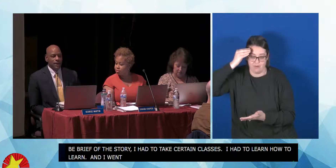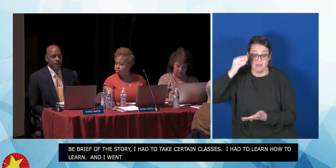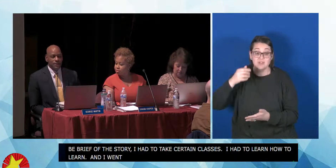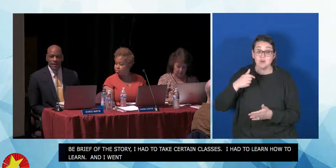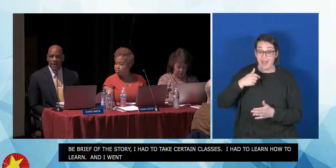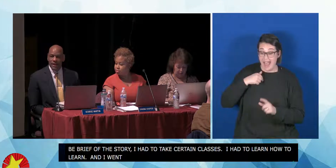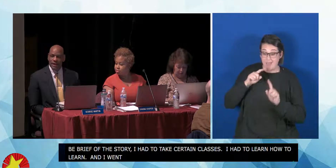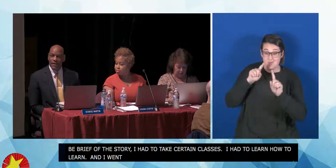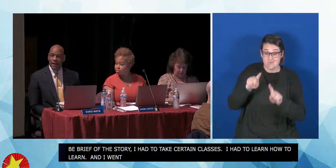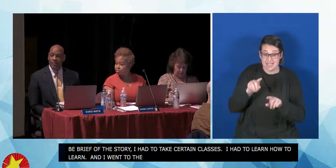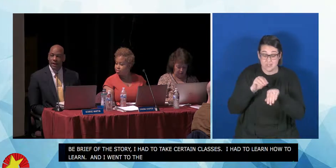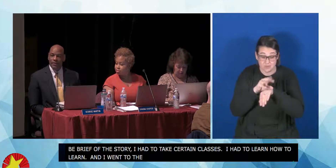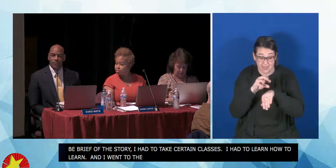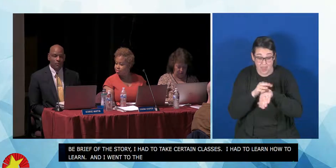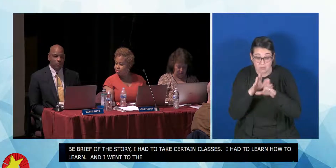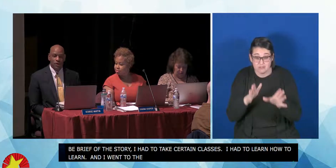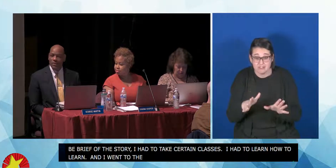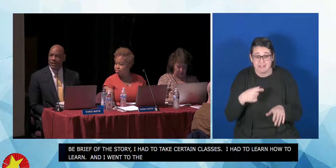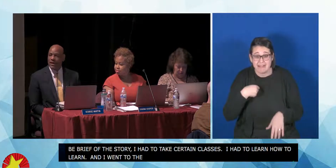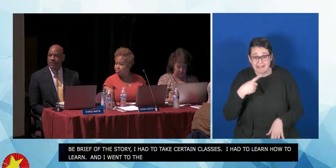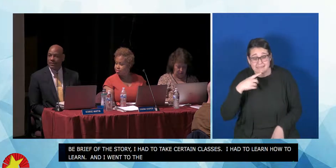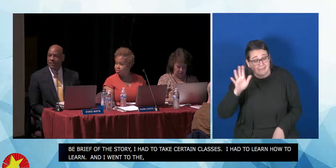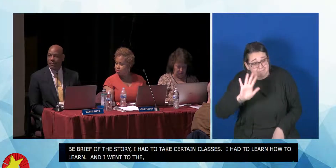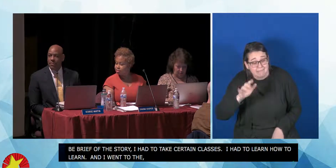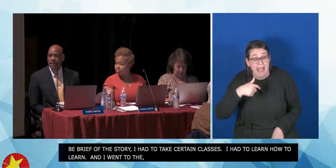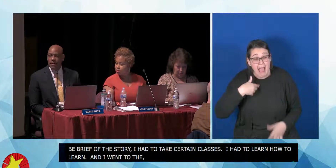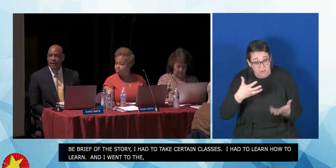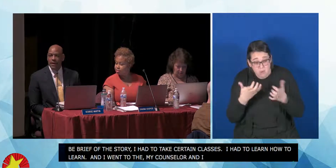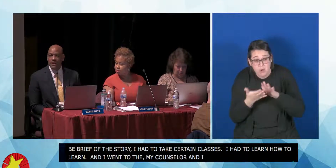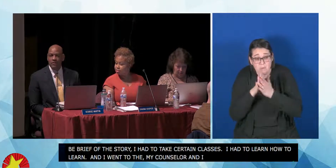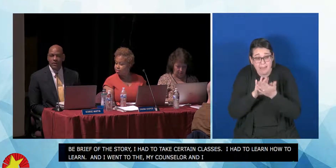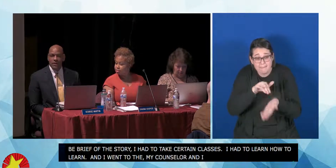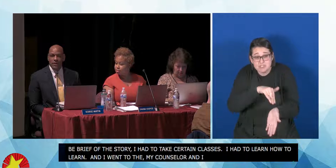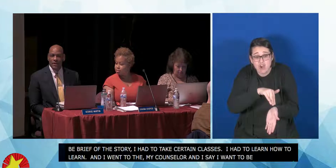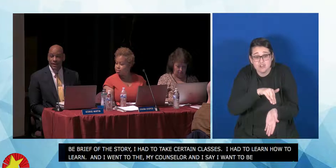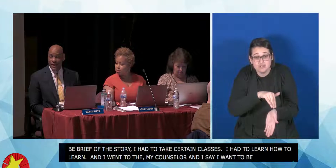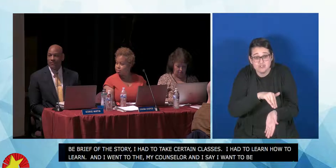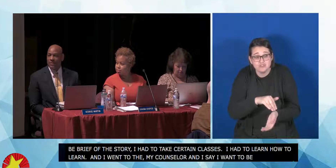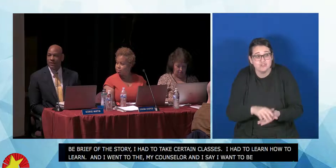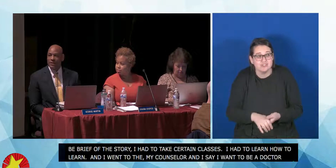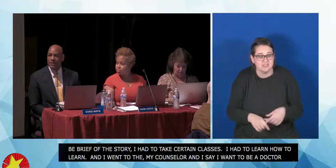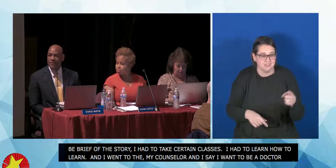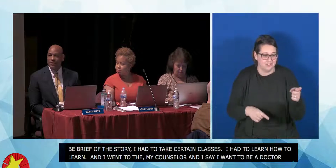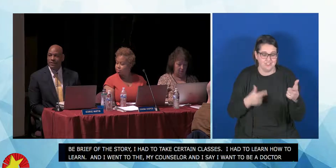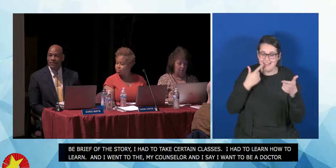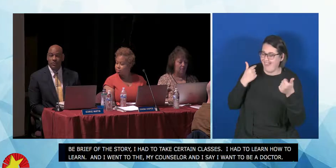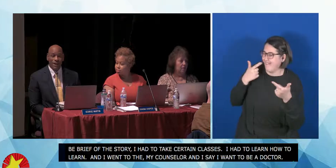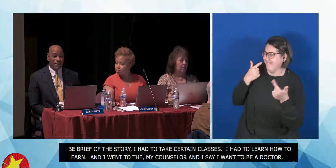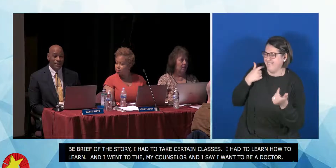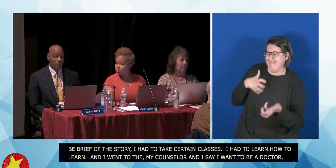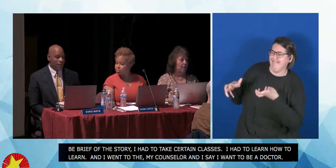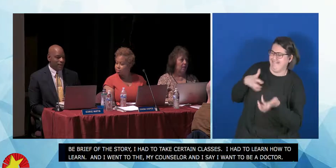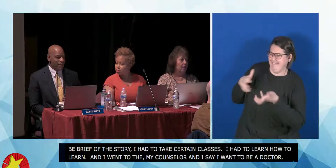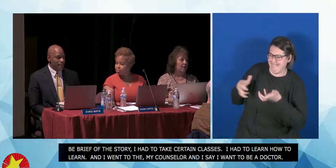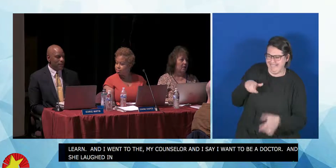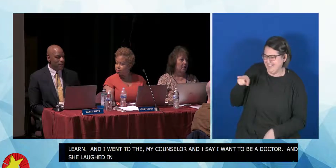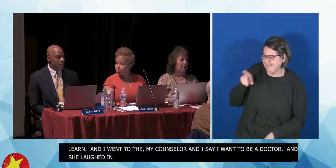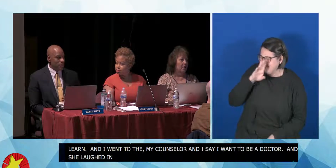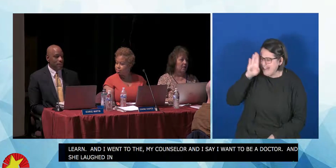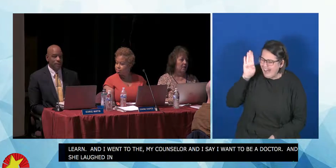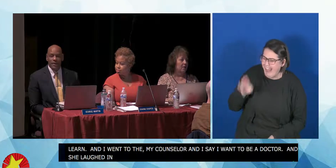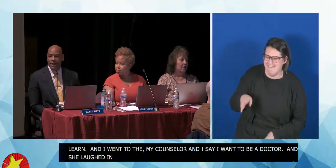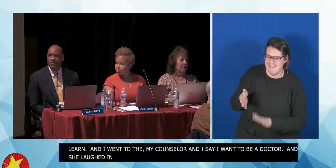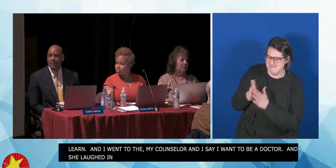counselor and I said, hey, I want to be a doctor. And she laughed in my face and told me I could